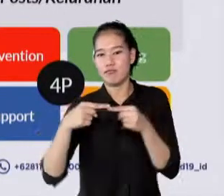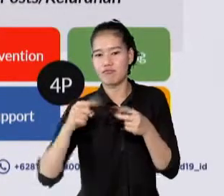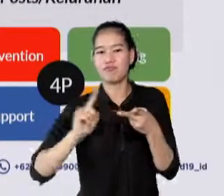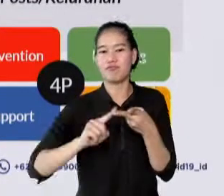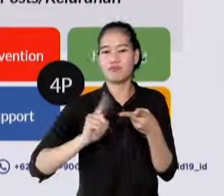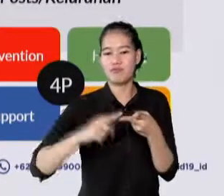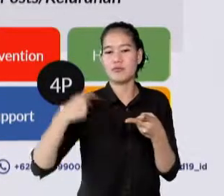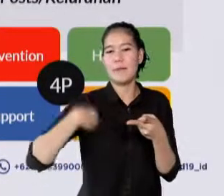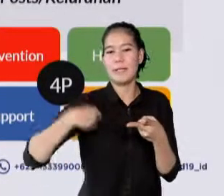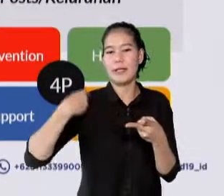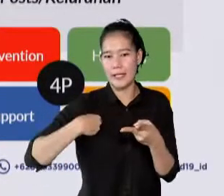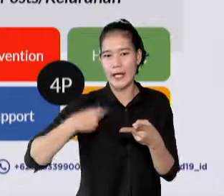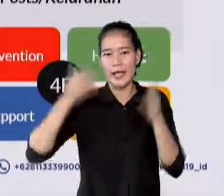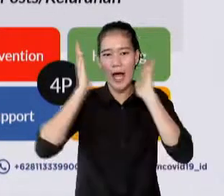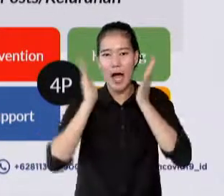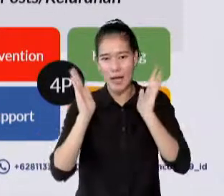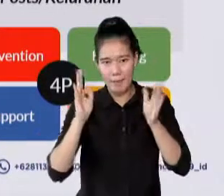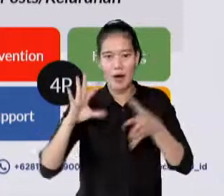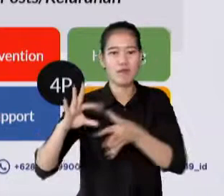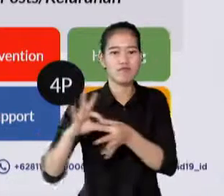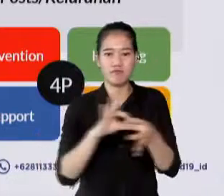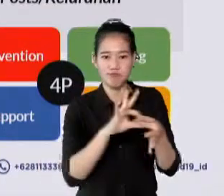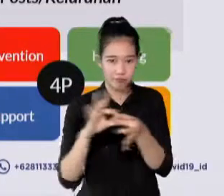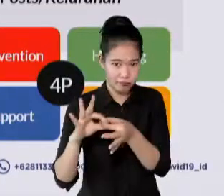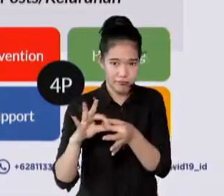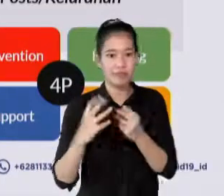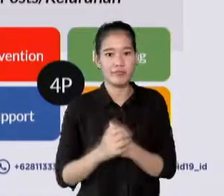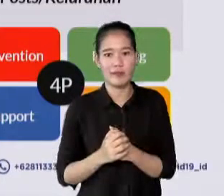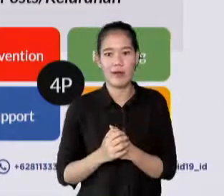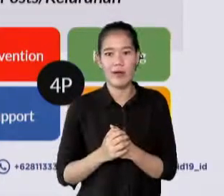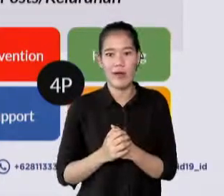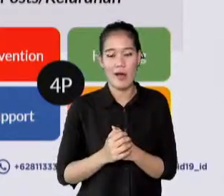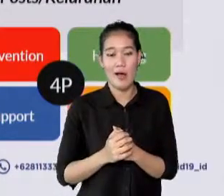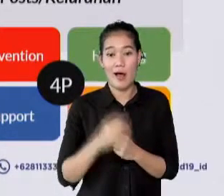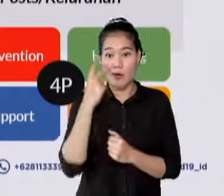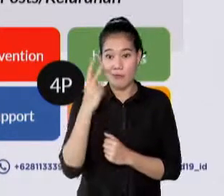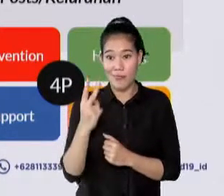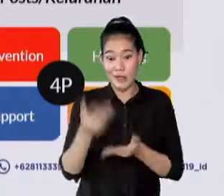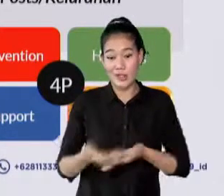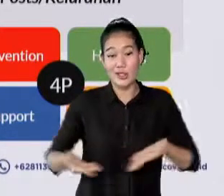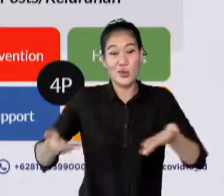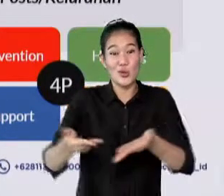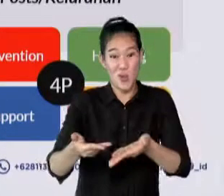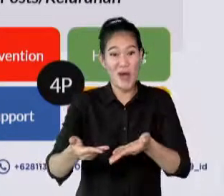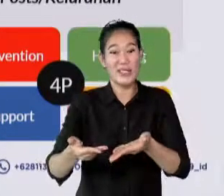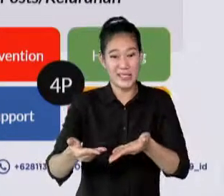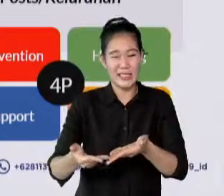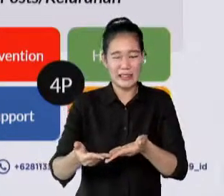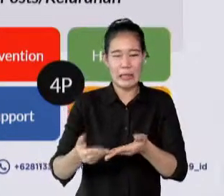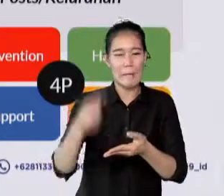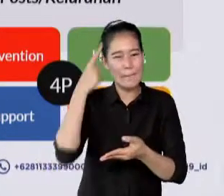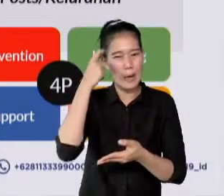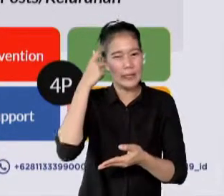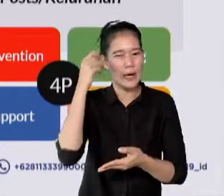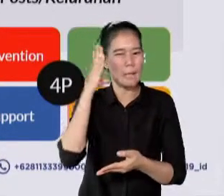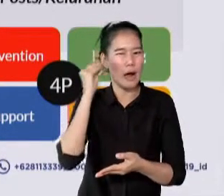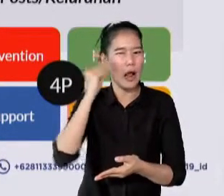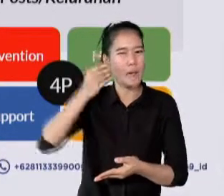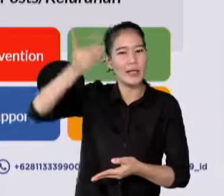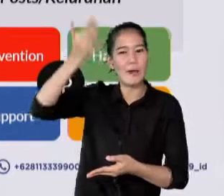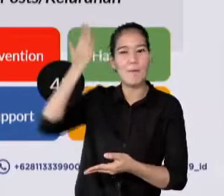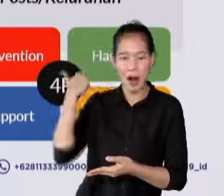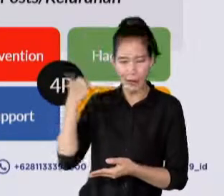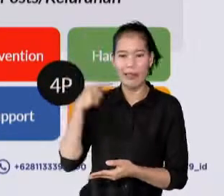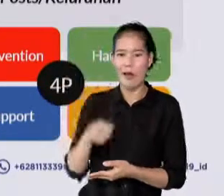Religious Affairs. And based on the existing facts and past experience, the government is